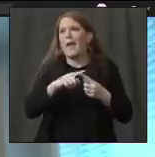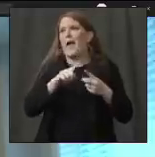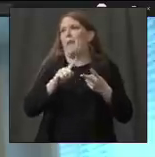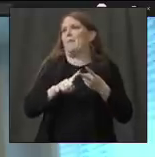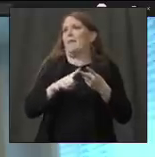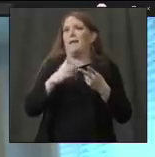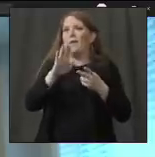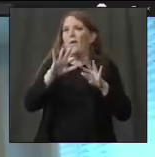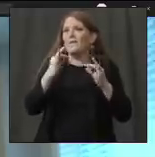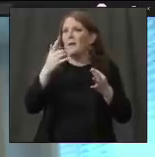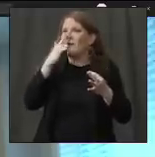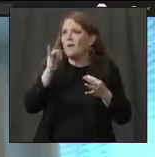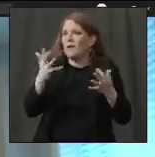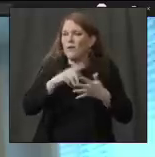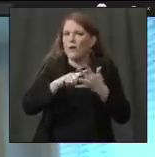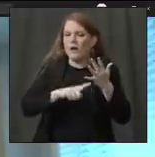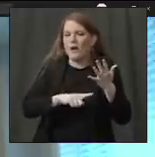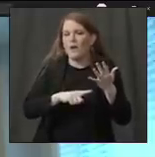about a range of around